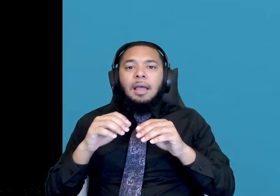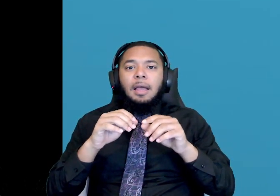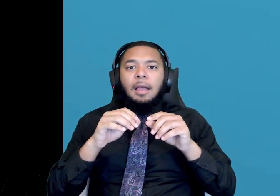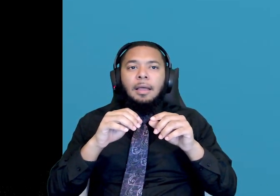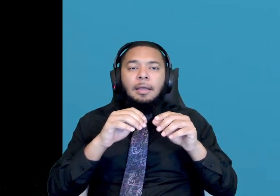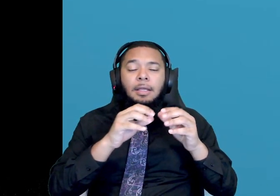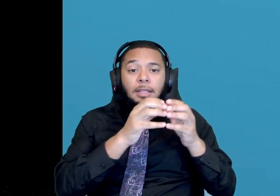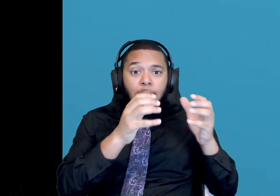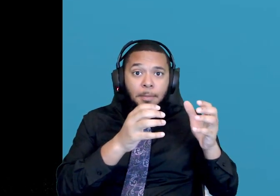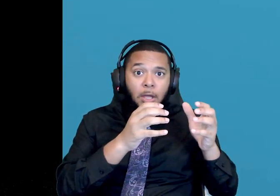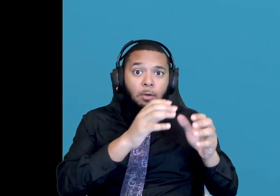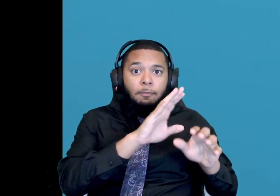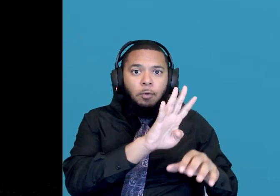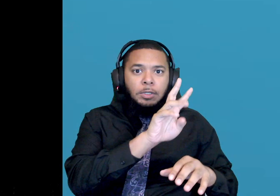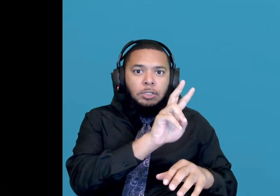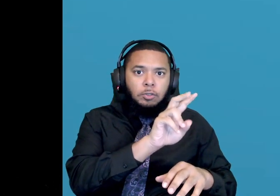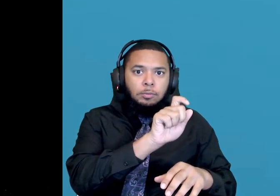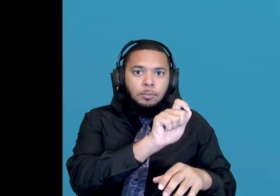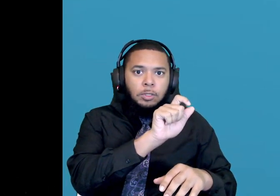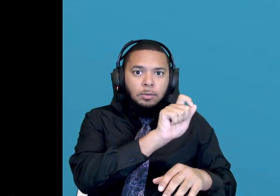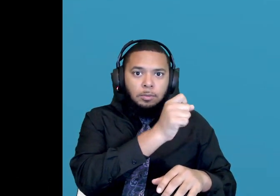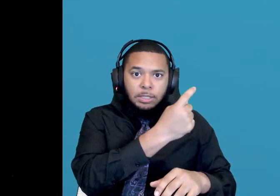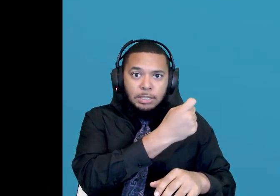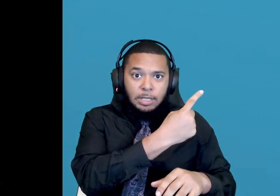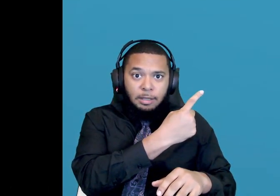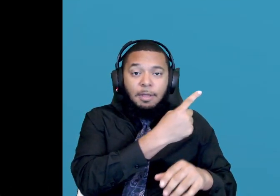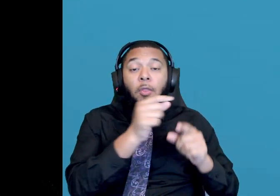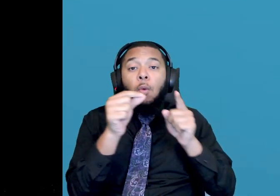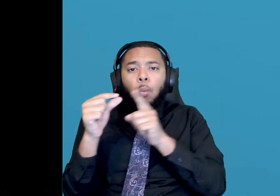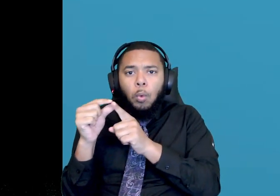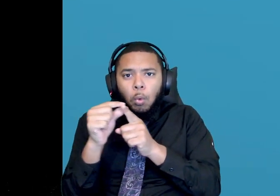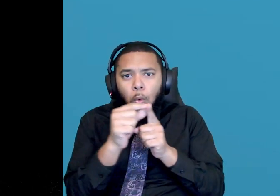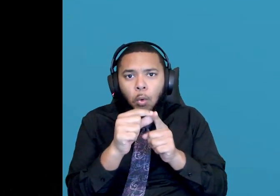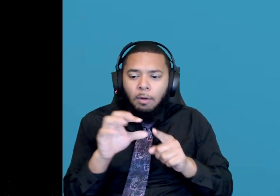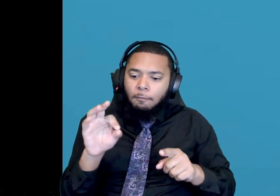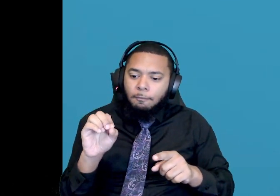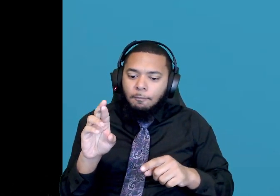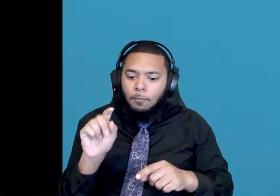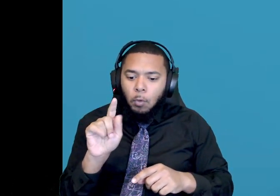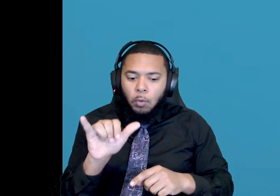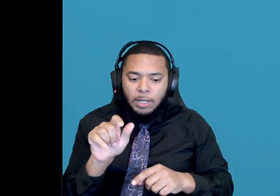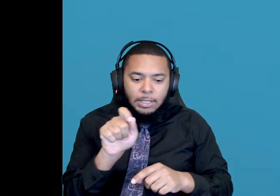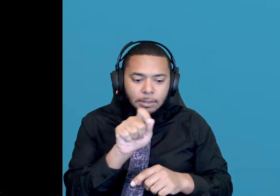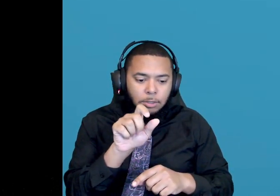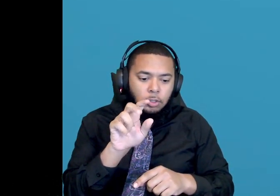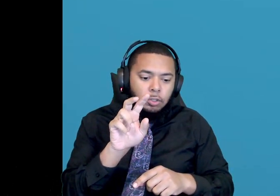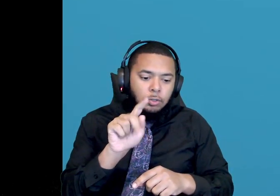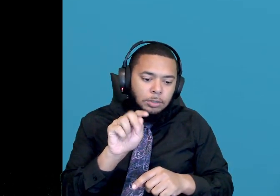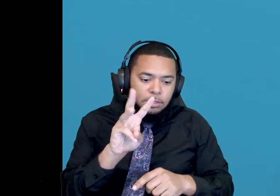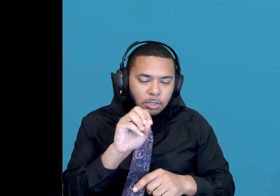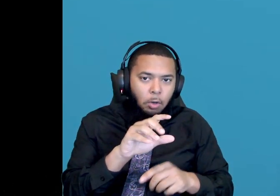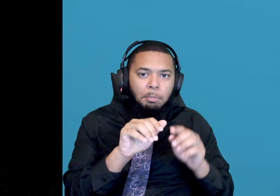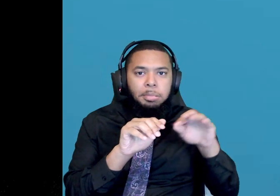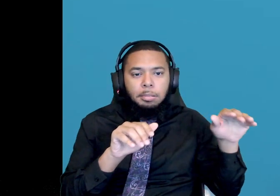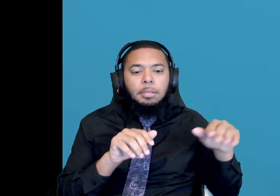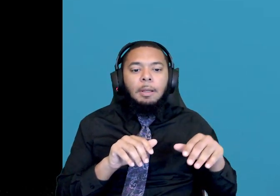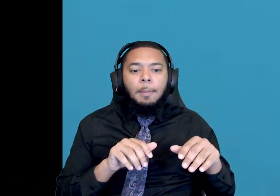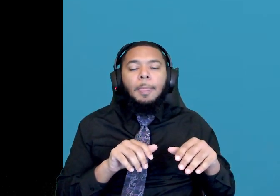paid $42.11. All right, and so this is, $42.11, and this text on here says